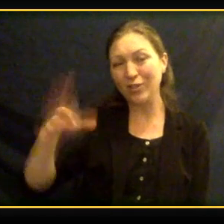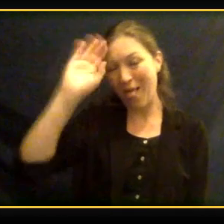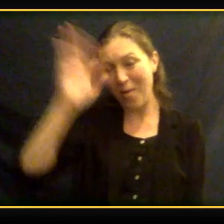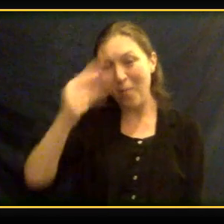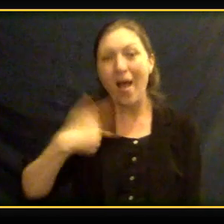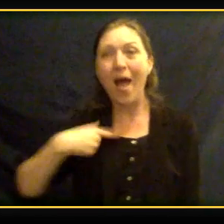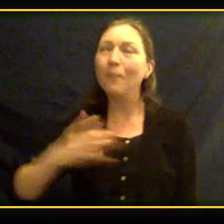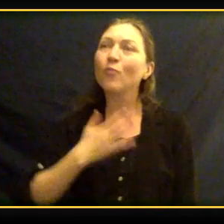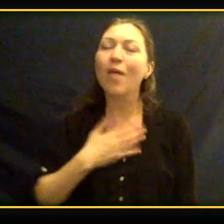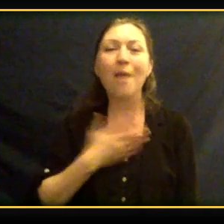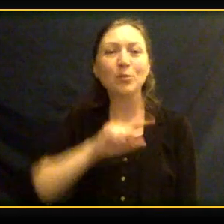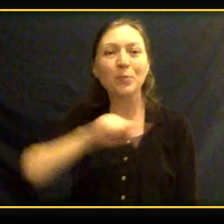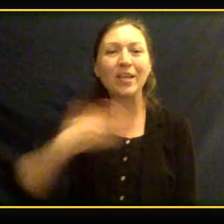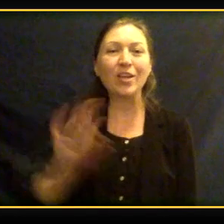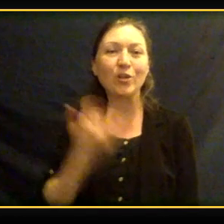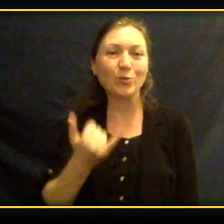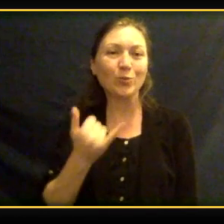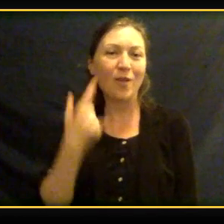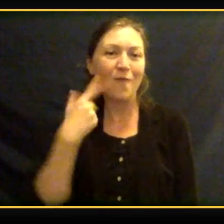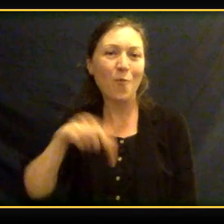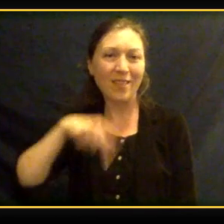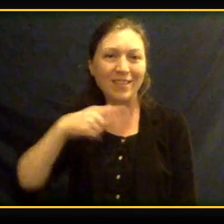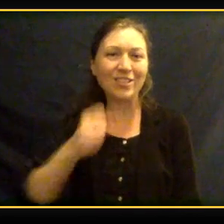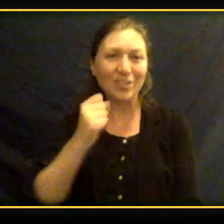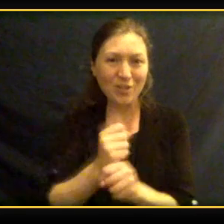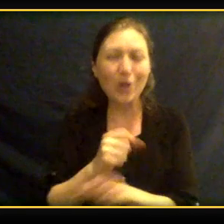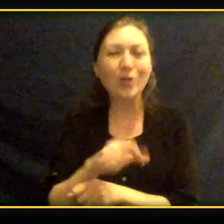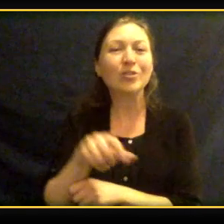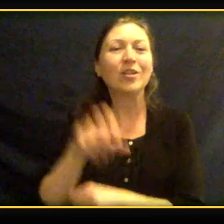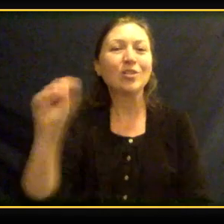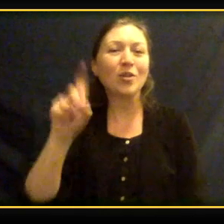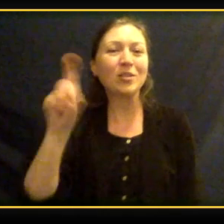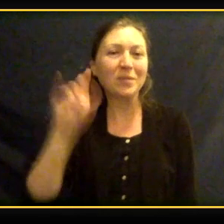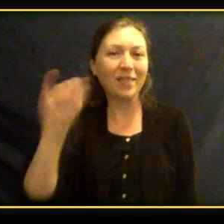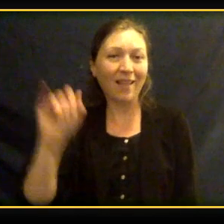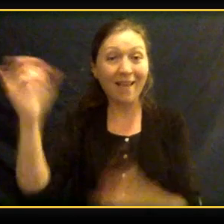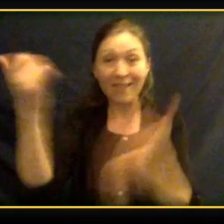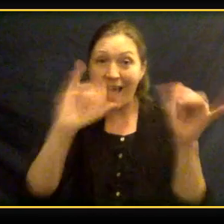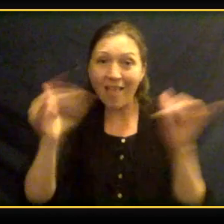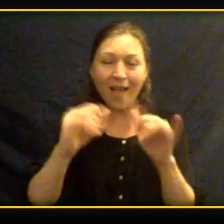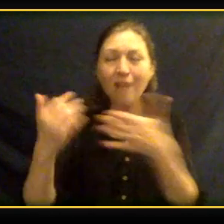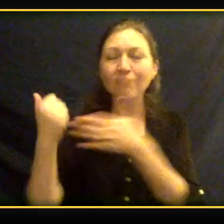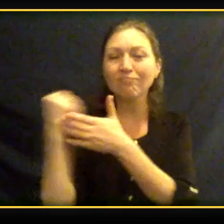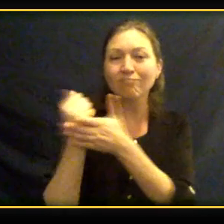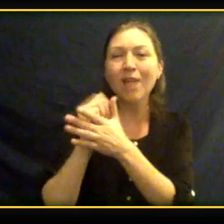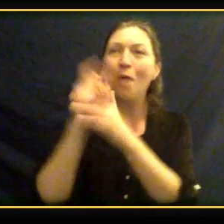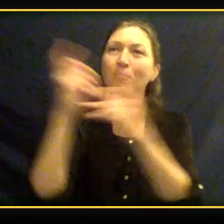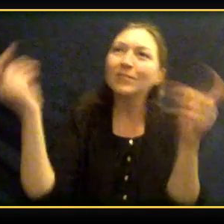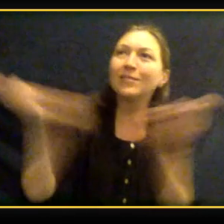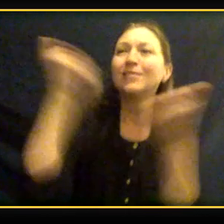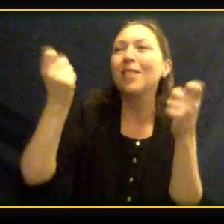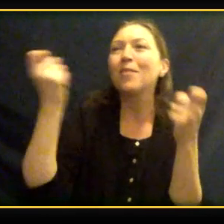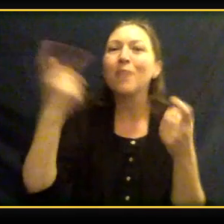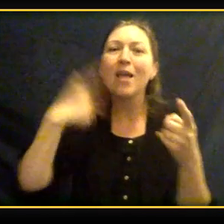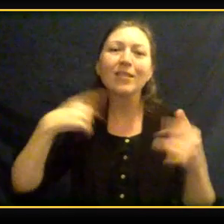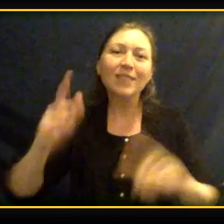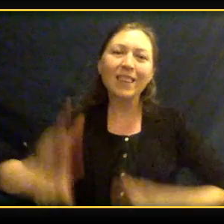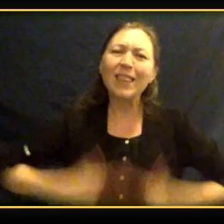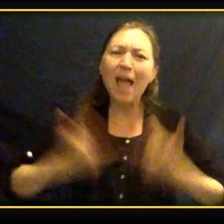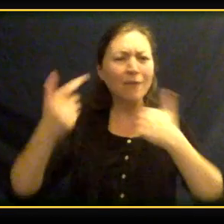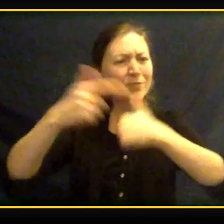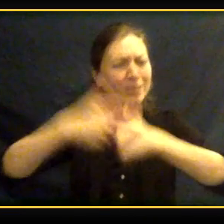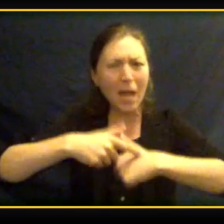part of this year's Starkloff Disability Institute Gala and to help celebrate the lifetime of achievements of disability activist Judy